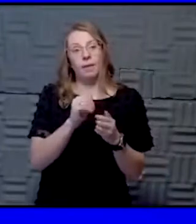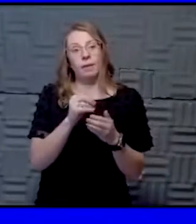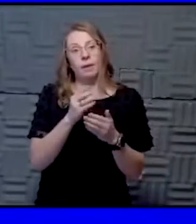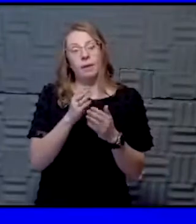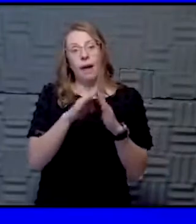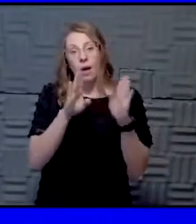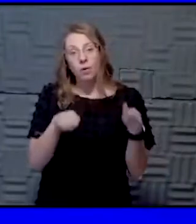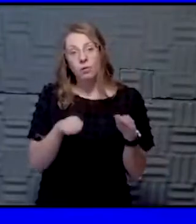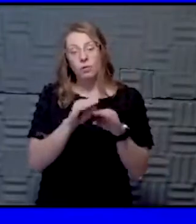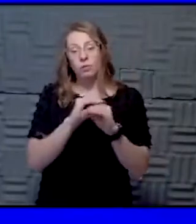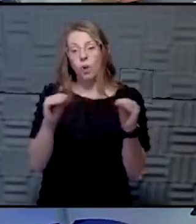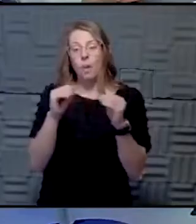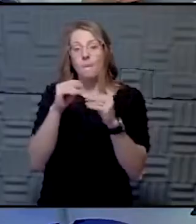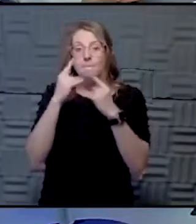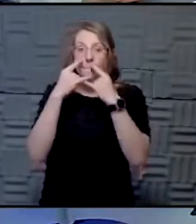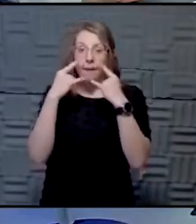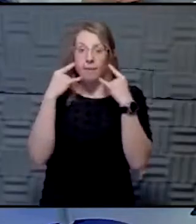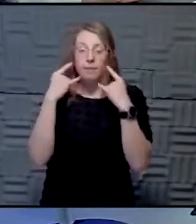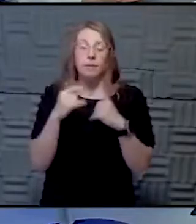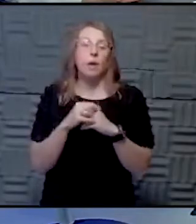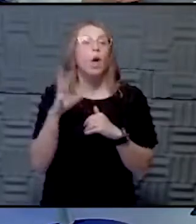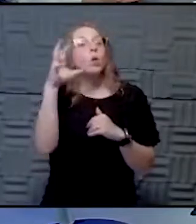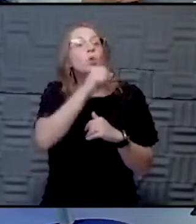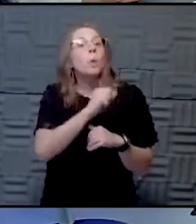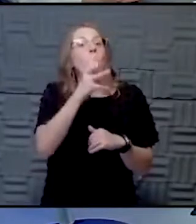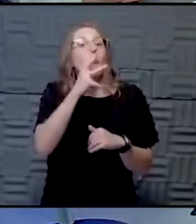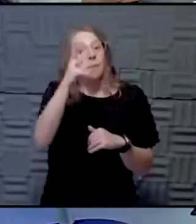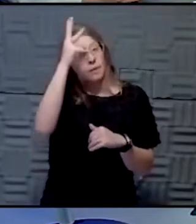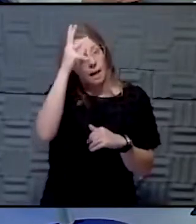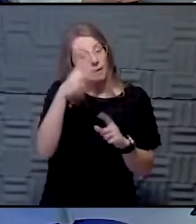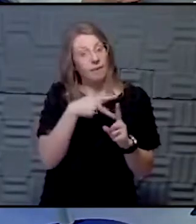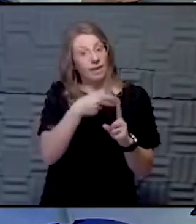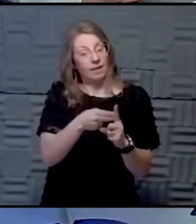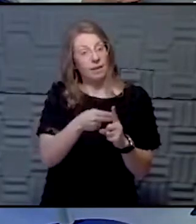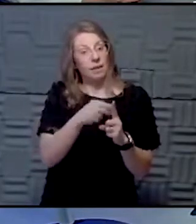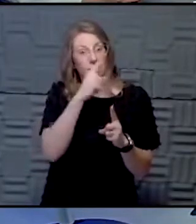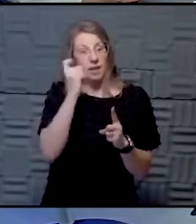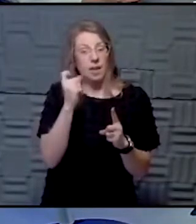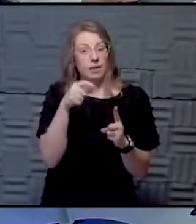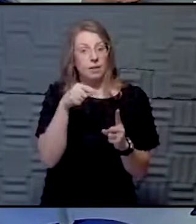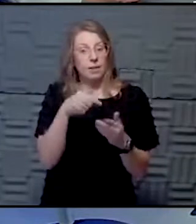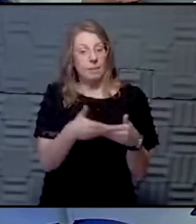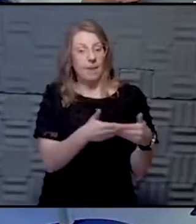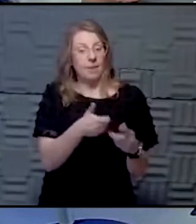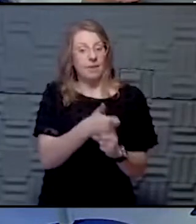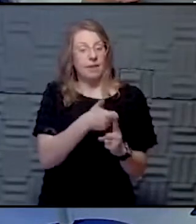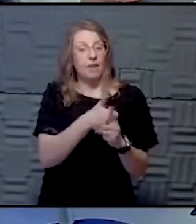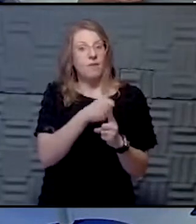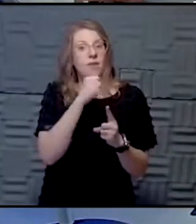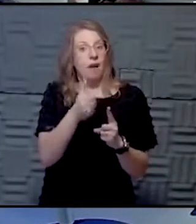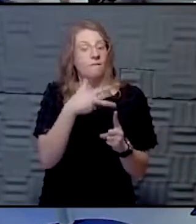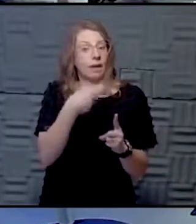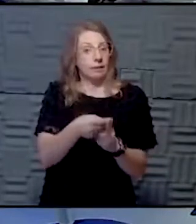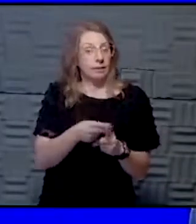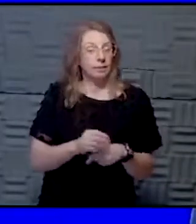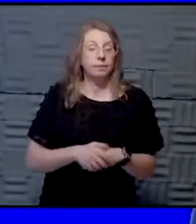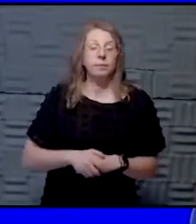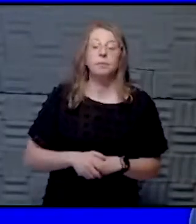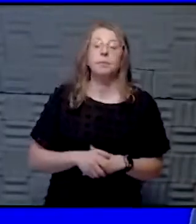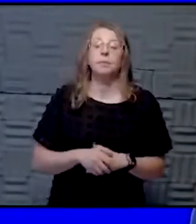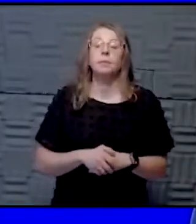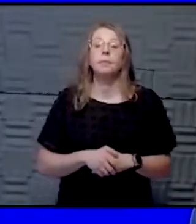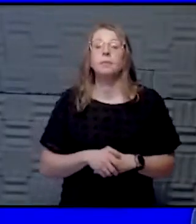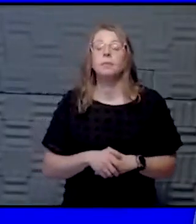baby, without being masked. so that would assume though that the mom and dad are vaccinated though, because the newborn would not be vaccinated, right? Well, you can, if you